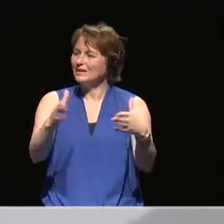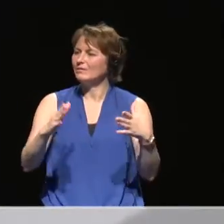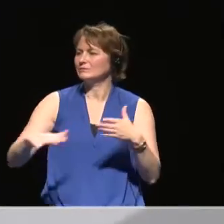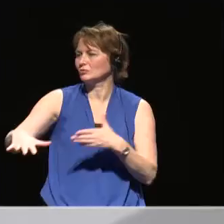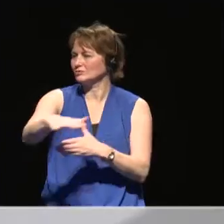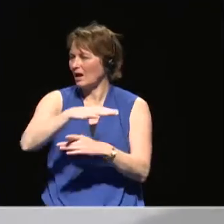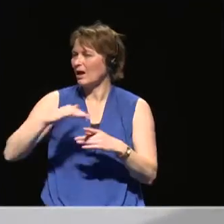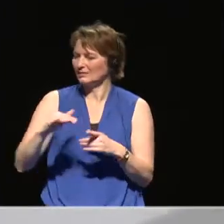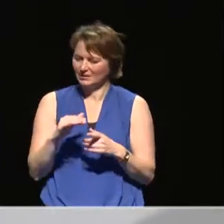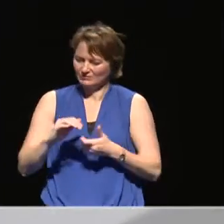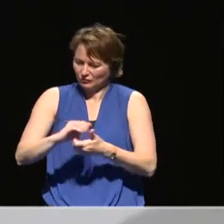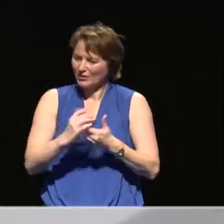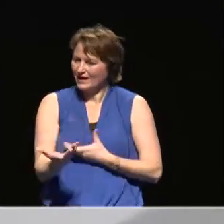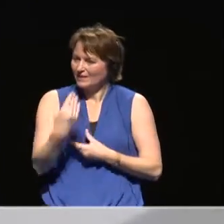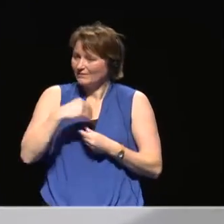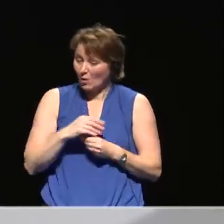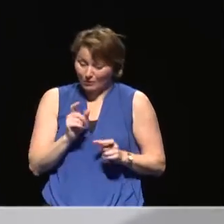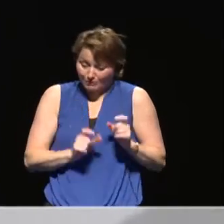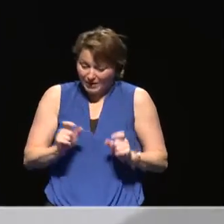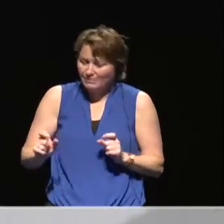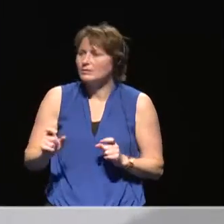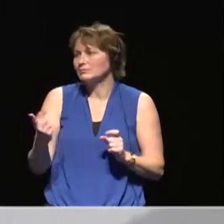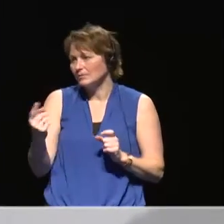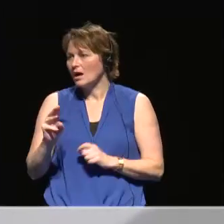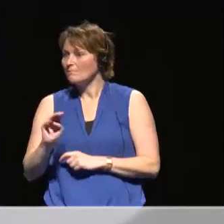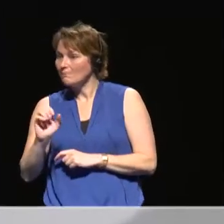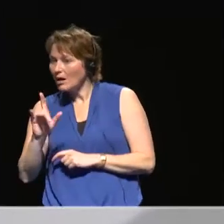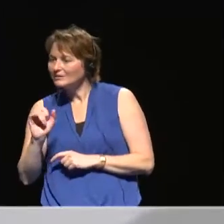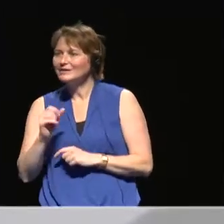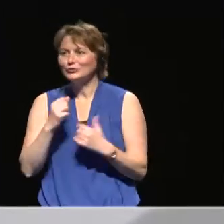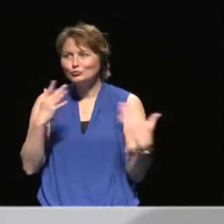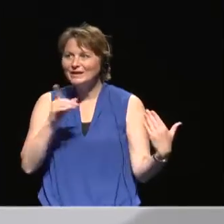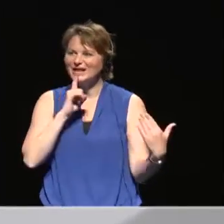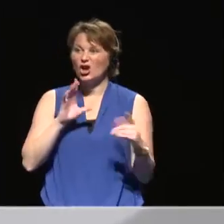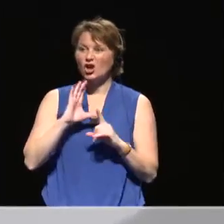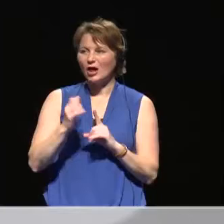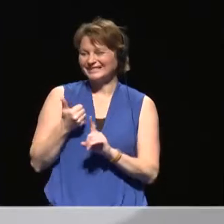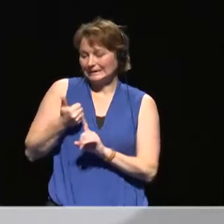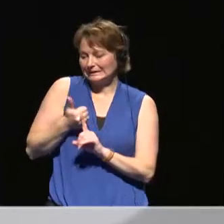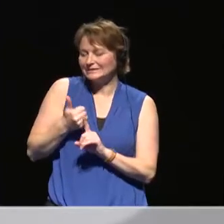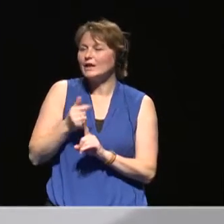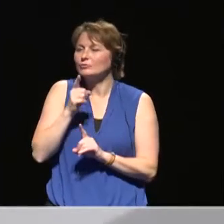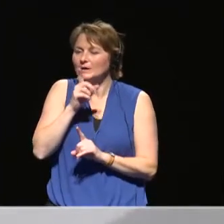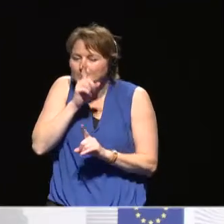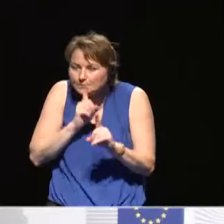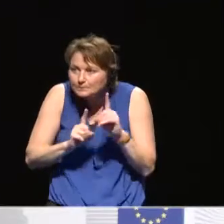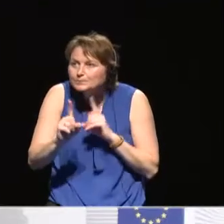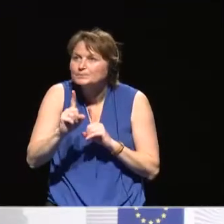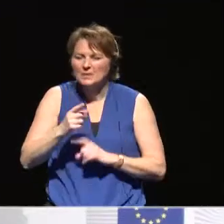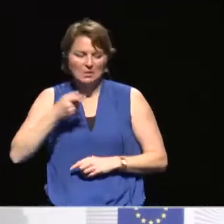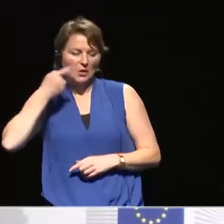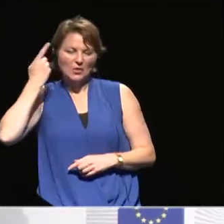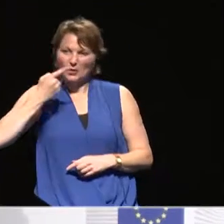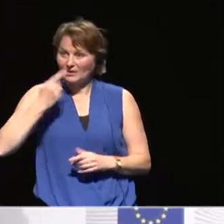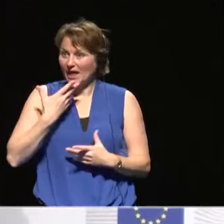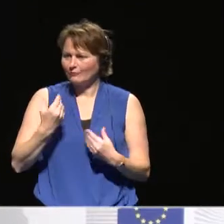change, especially in countries like the Maldives, where we have a history and culture of secrecy and authoritarianism. And second, I also